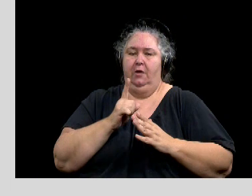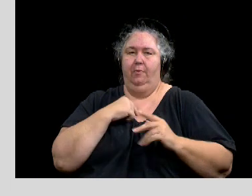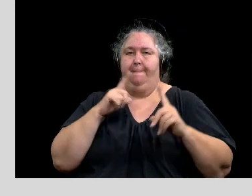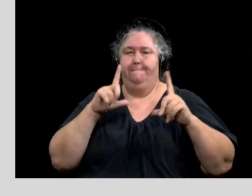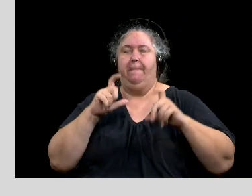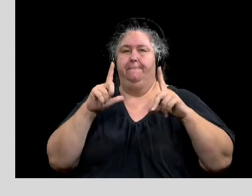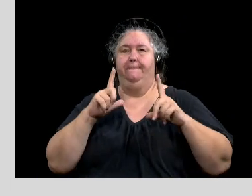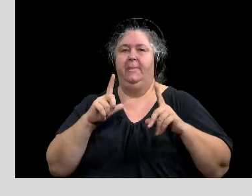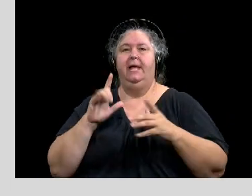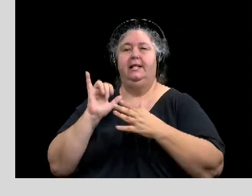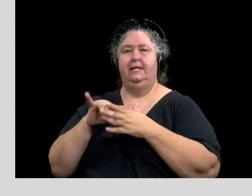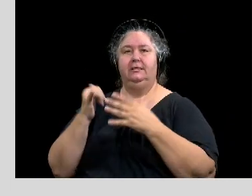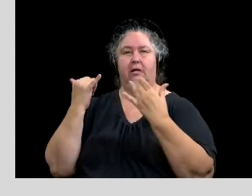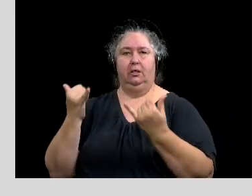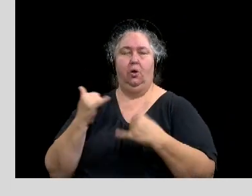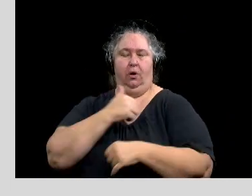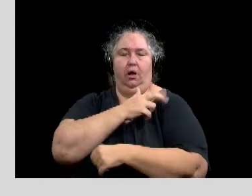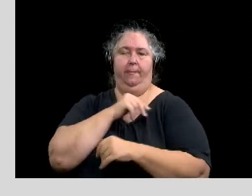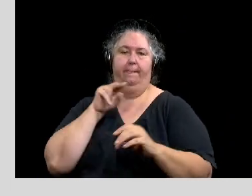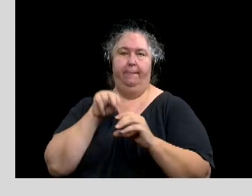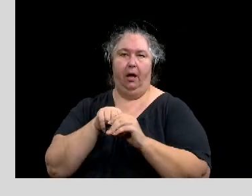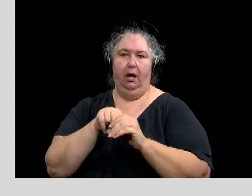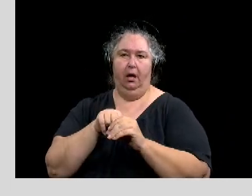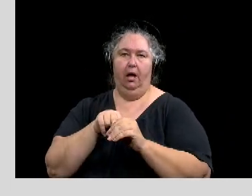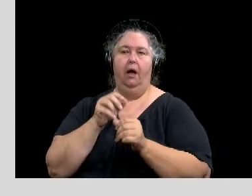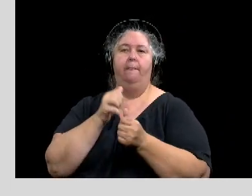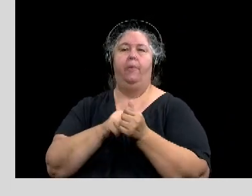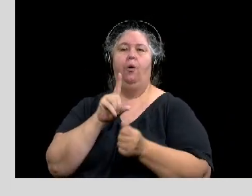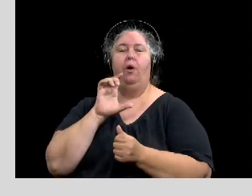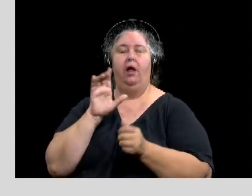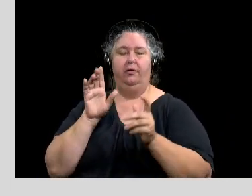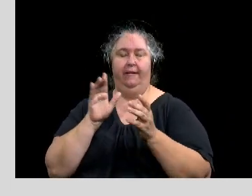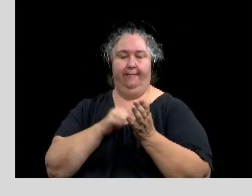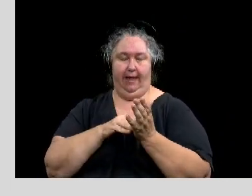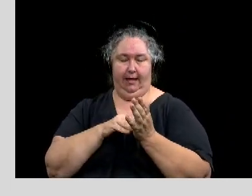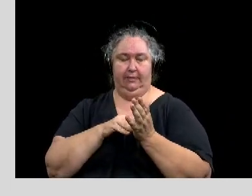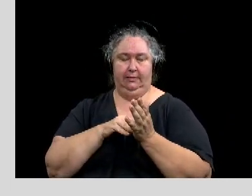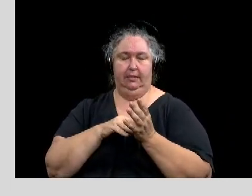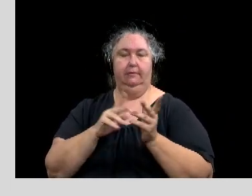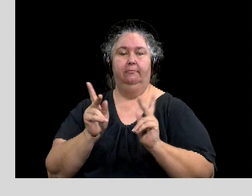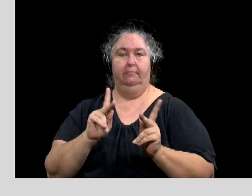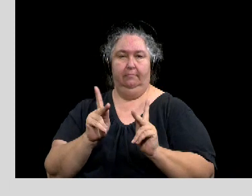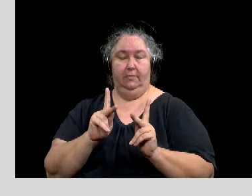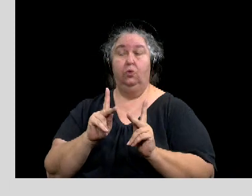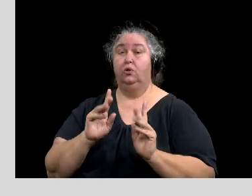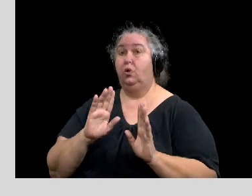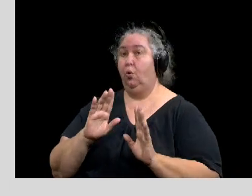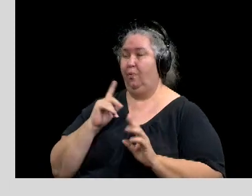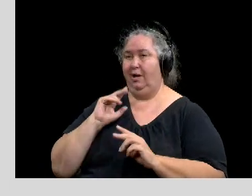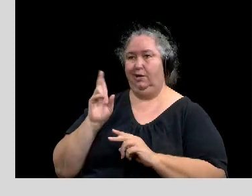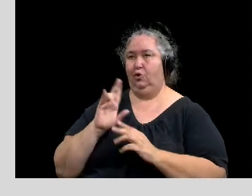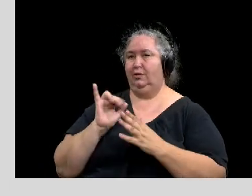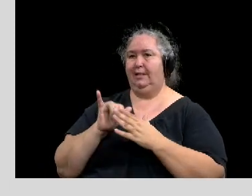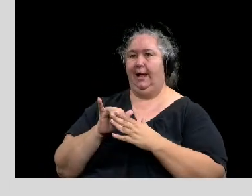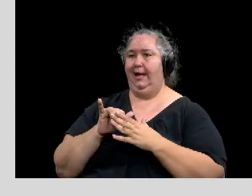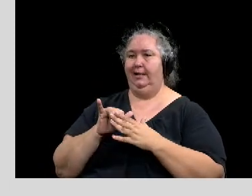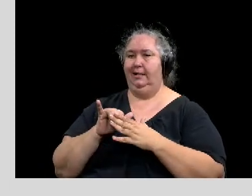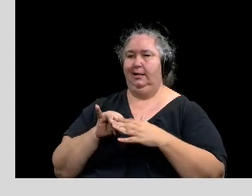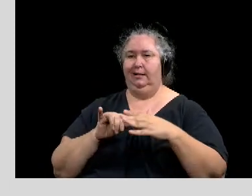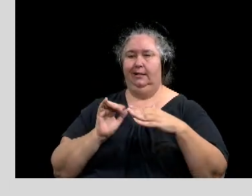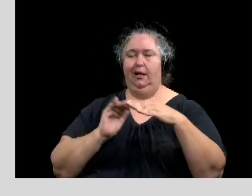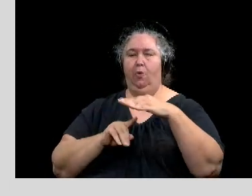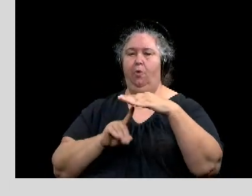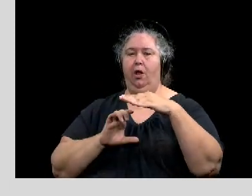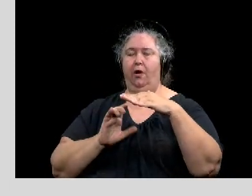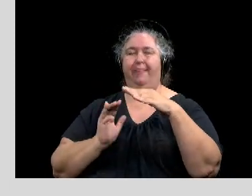current hospitalizations per 100,000 population. So again, we use that denominator of 100,000 so